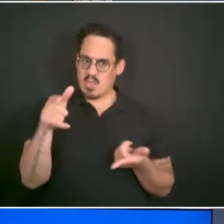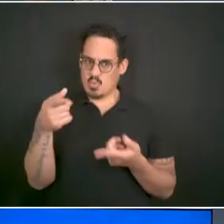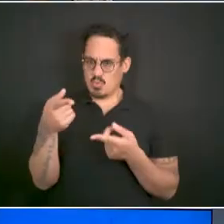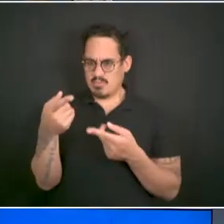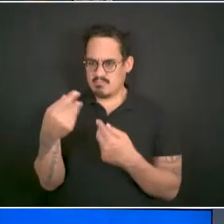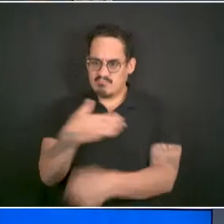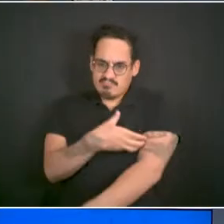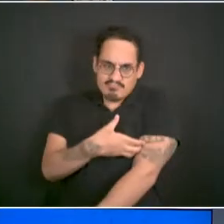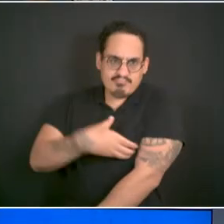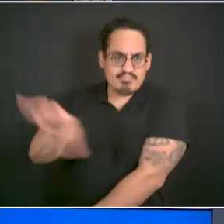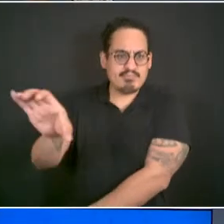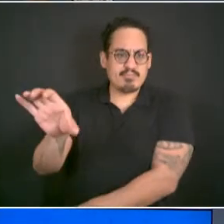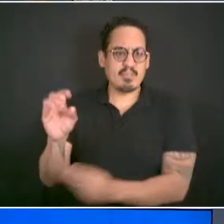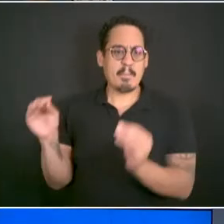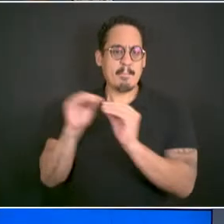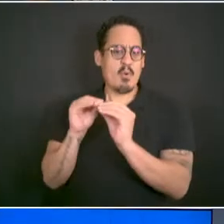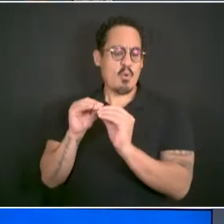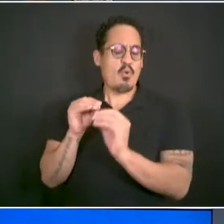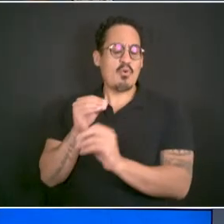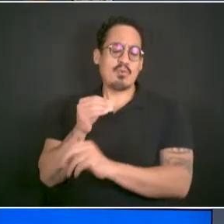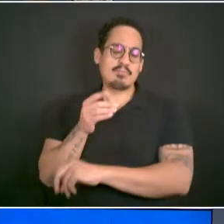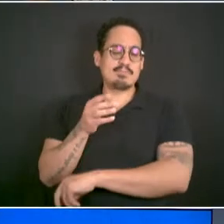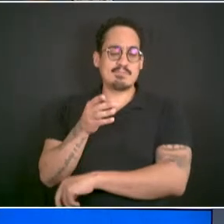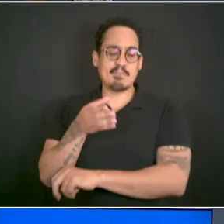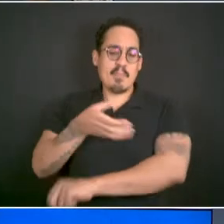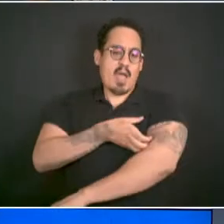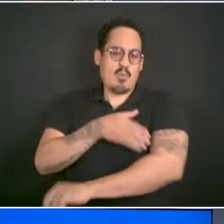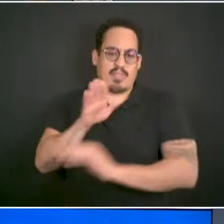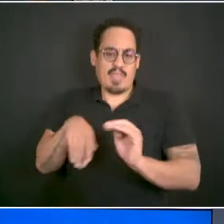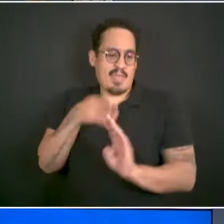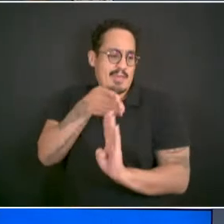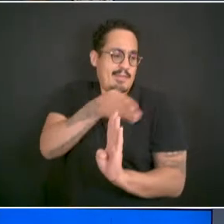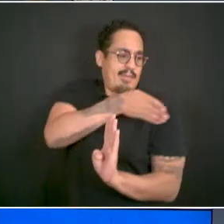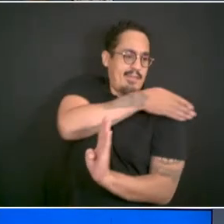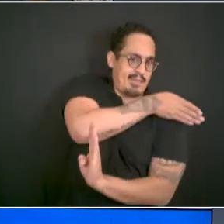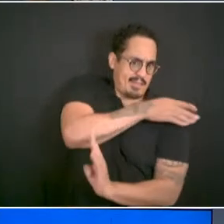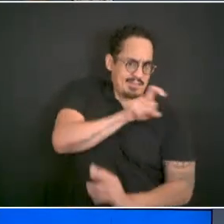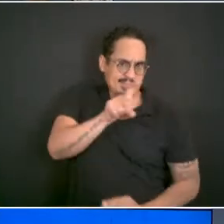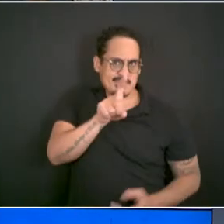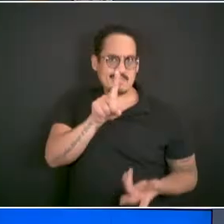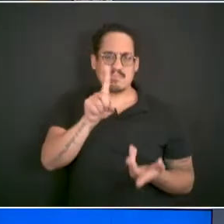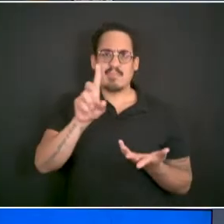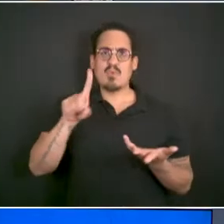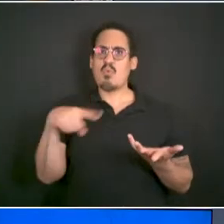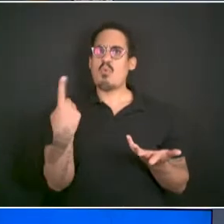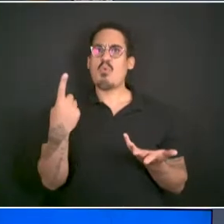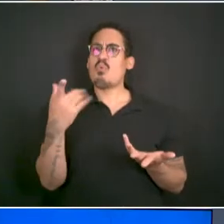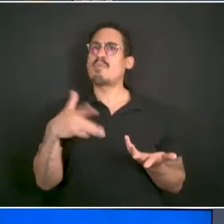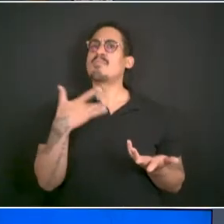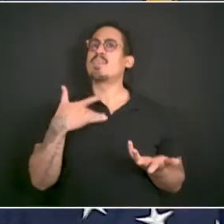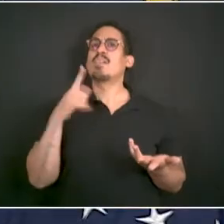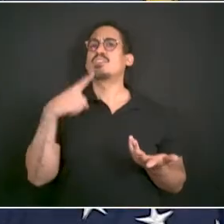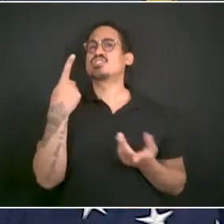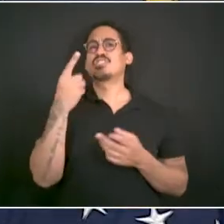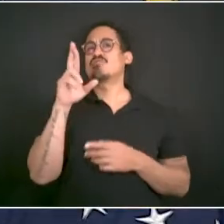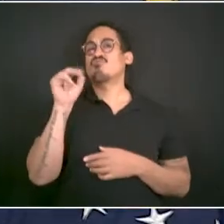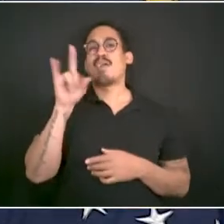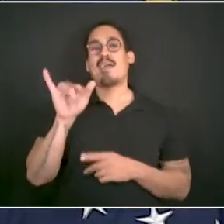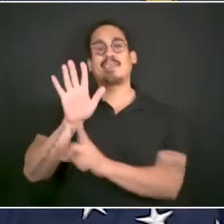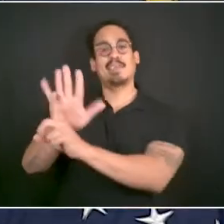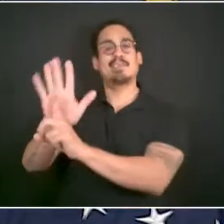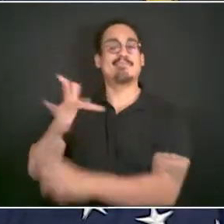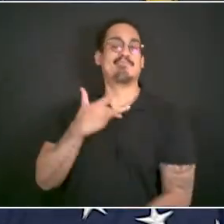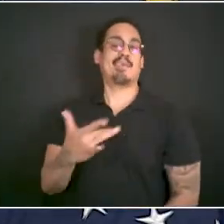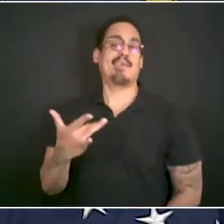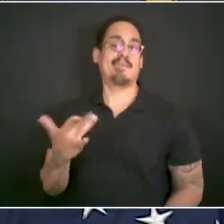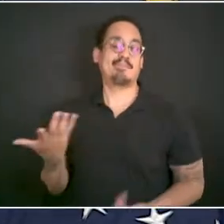the prior first deputy mayors, or do you think this is just Randy being Randy? I think that